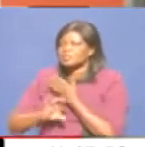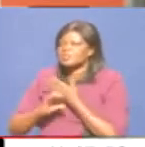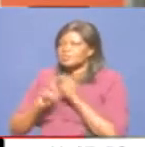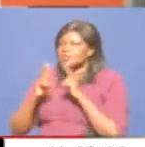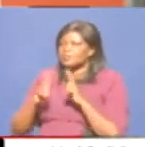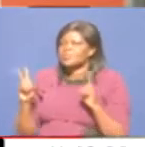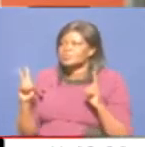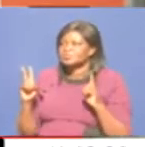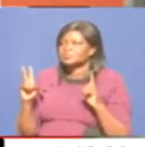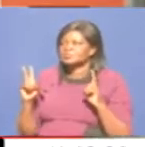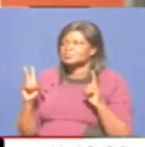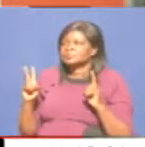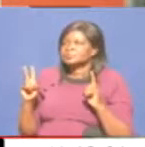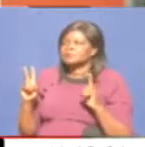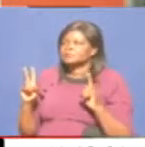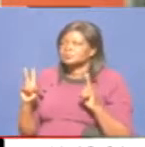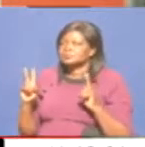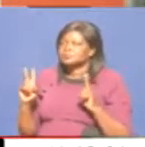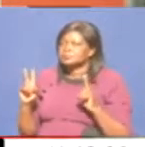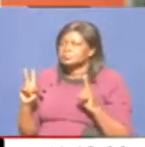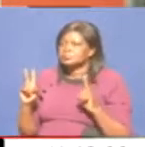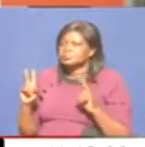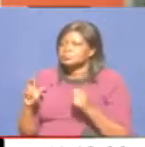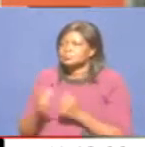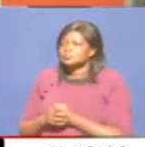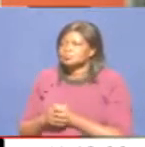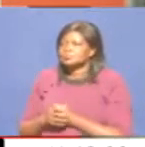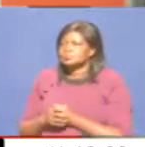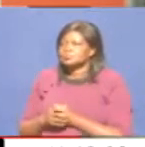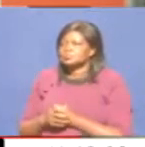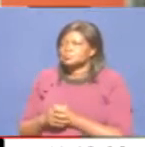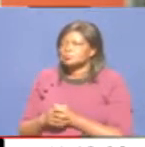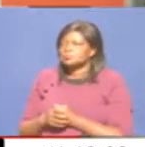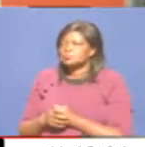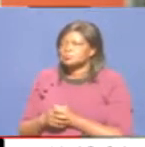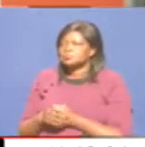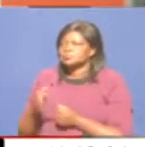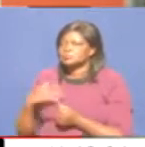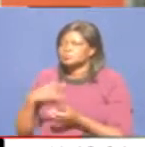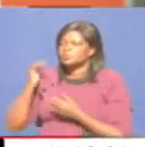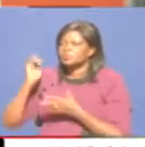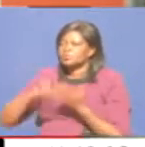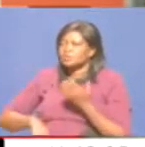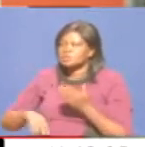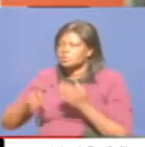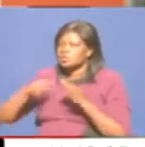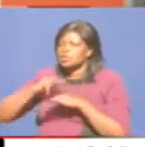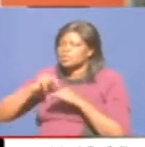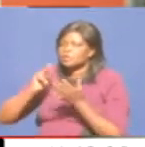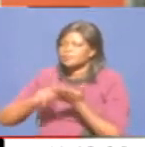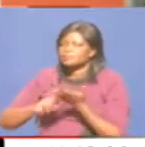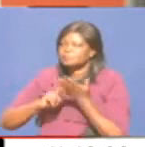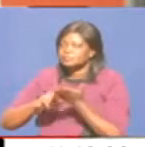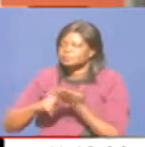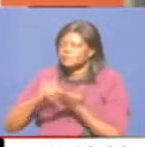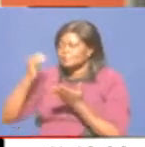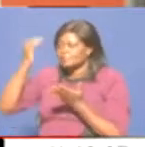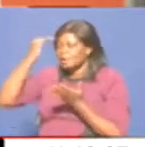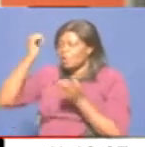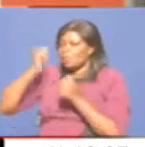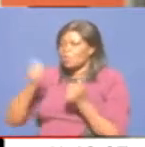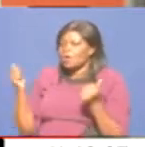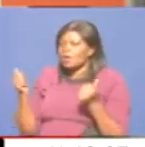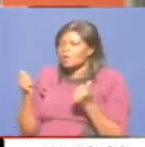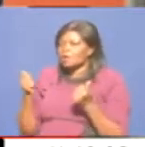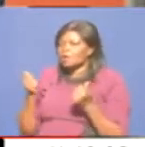peace. What I'm looking forward to when it comes to national debate is soberness, you know, let it be